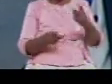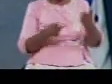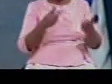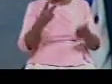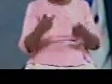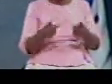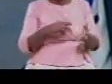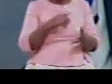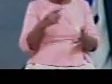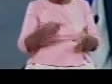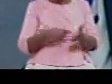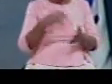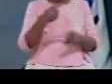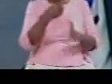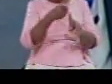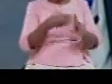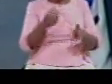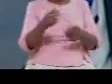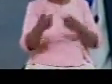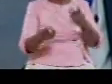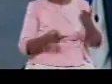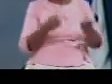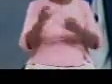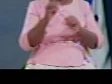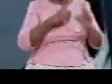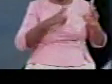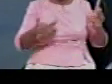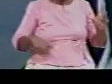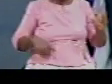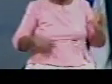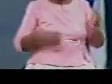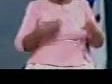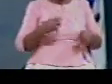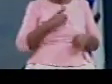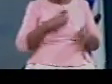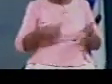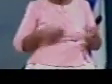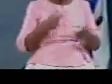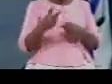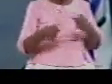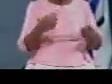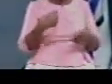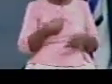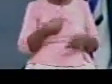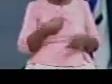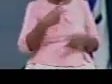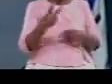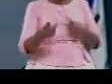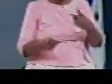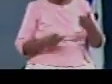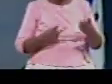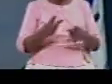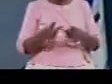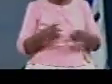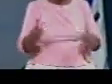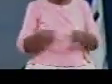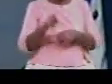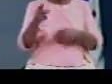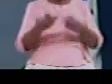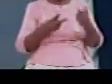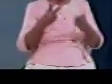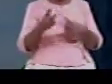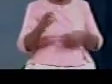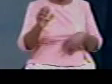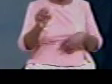is the month of visitation. And the Lord visited Sarah as he has